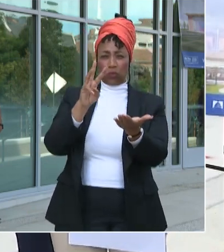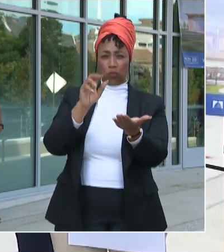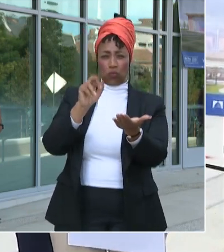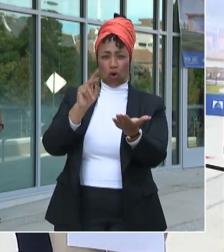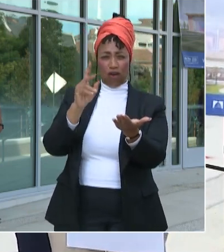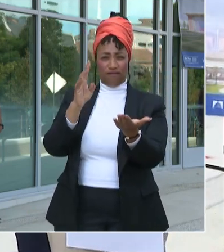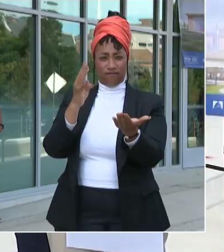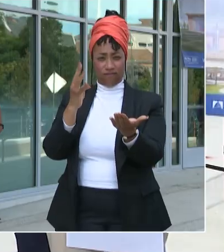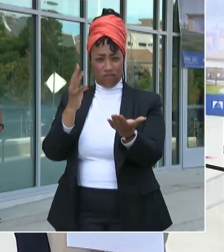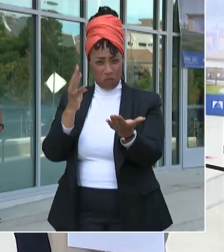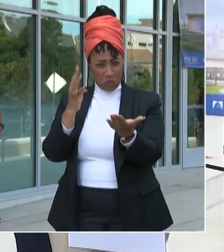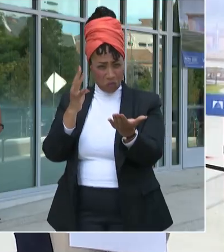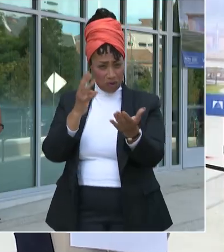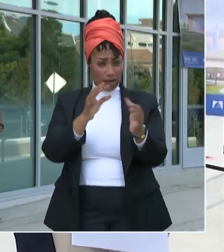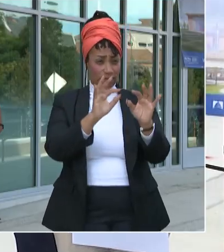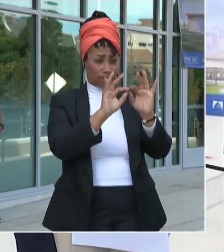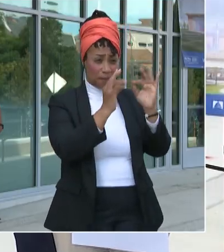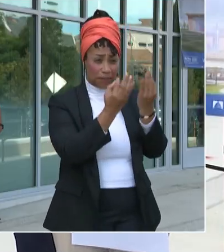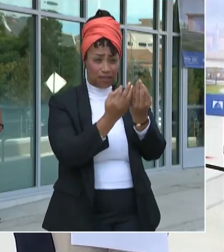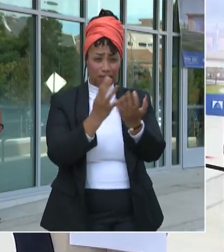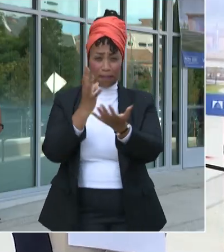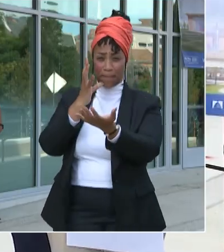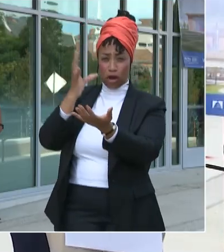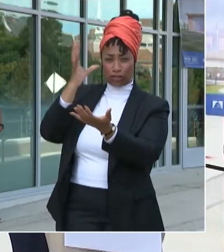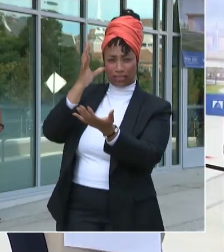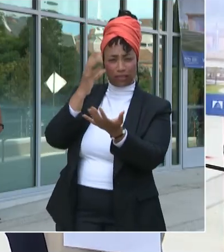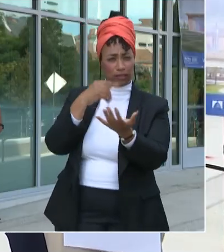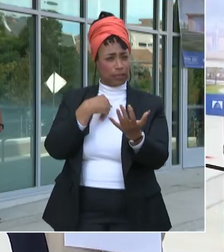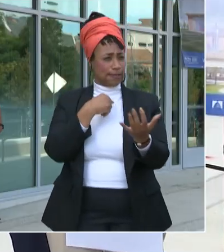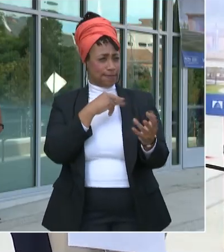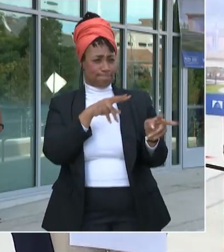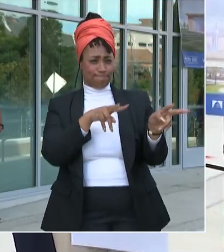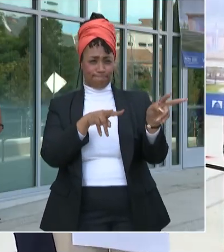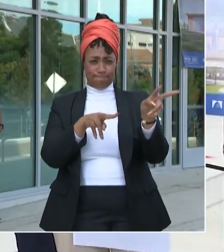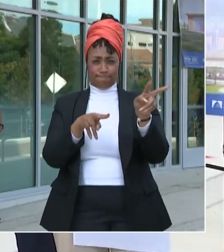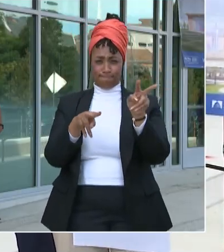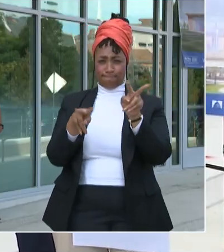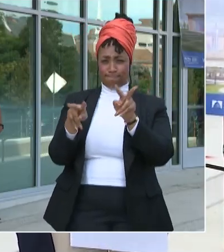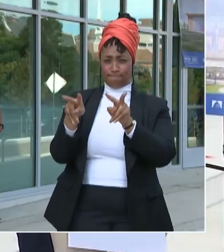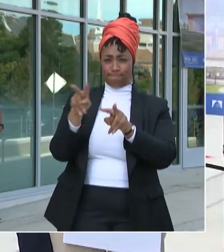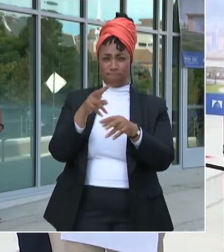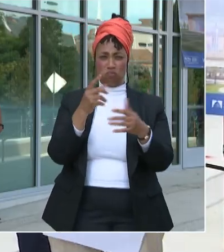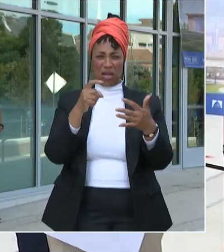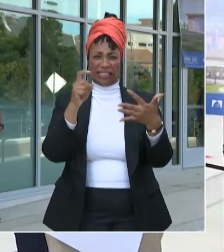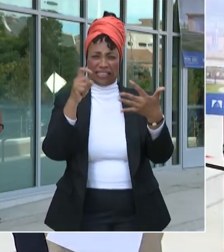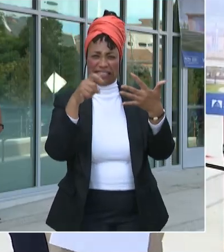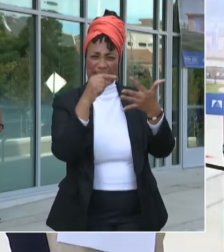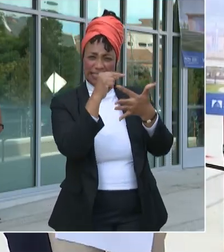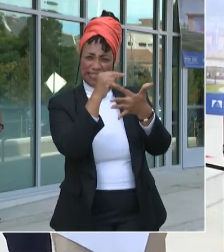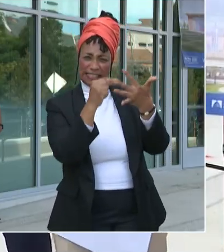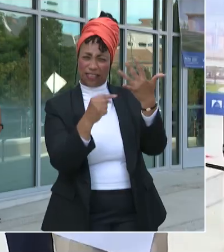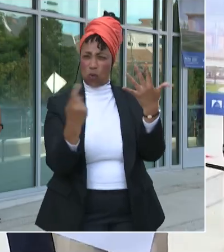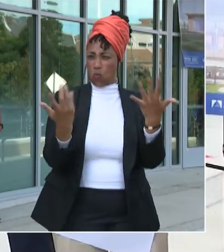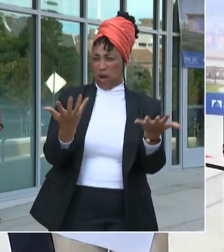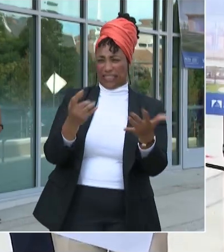know, it just needs this, Mayor or Council member, or it just needs this, or it just needs that we